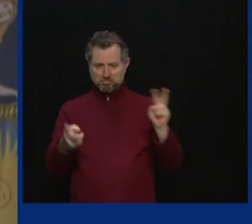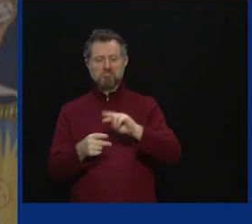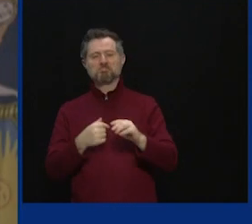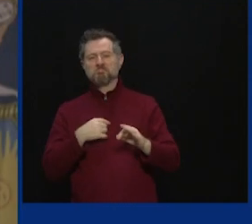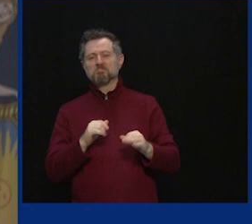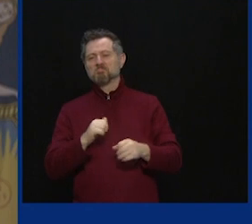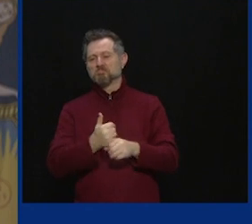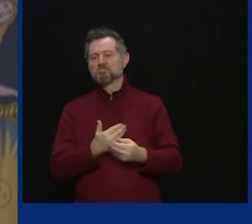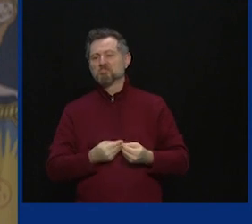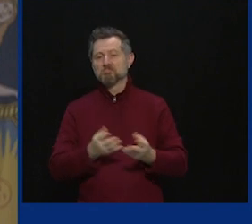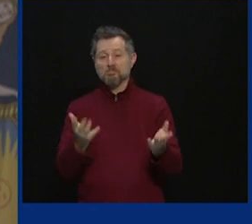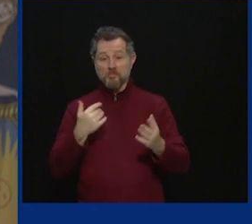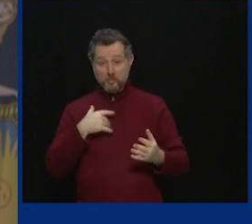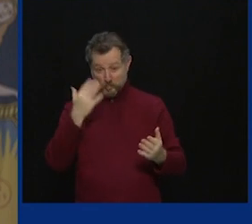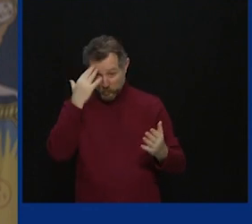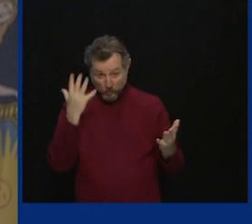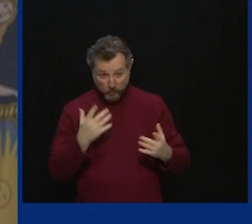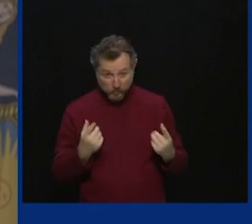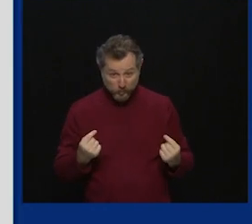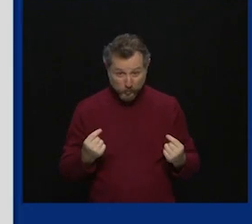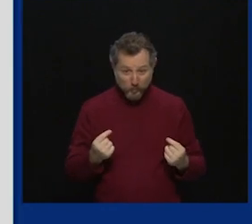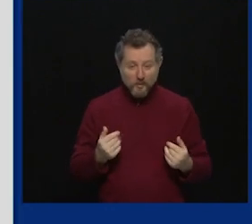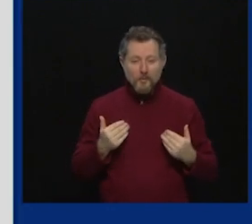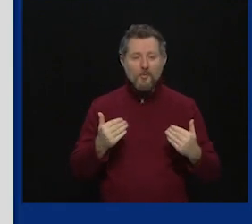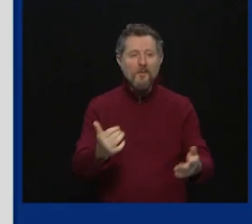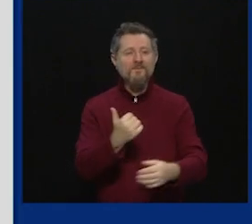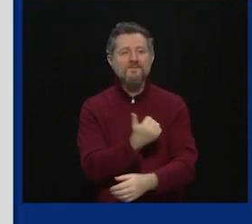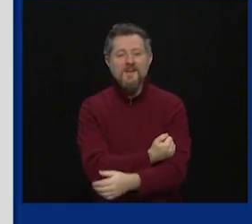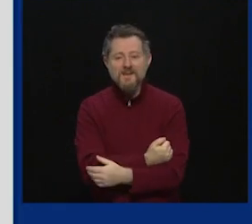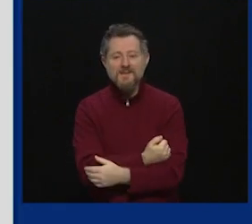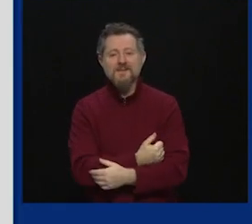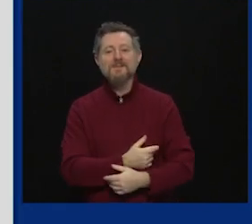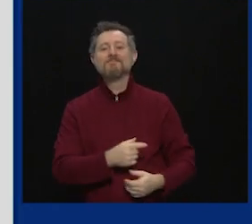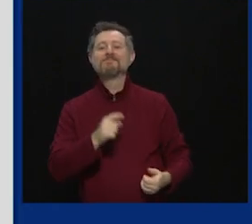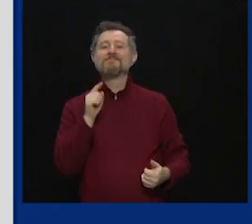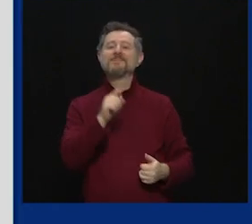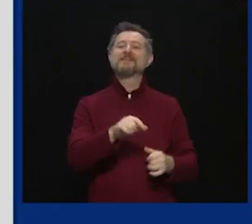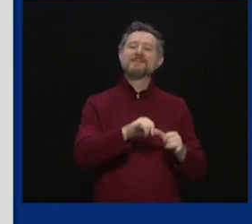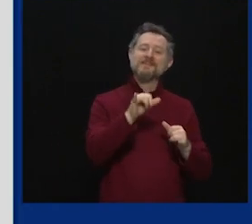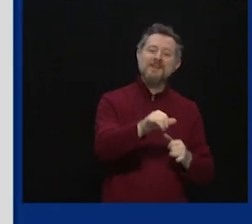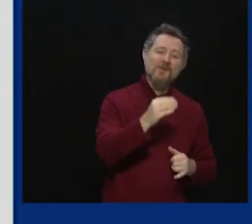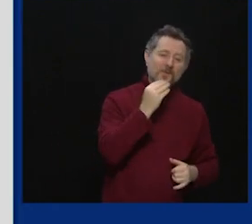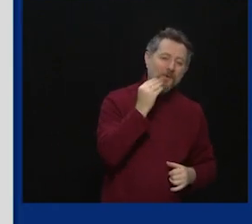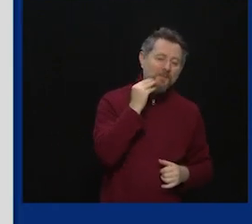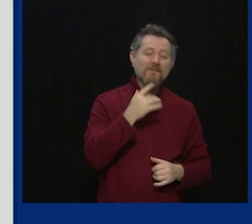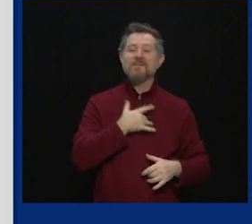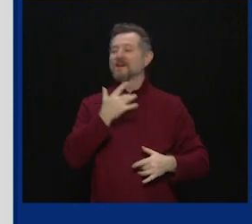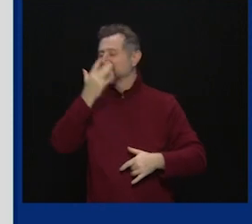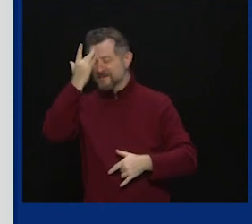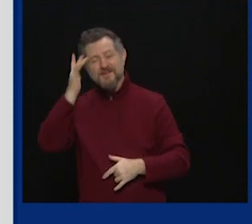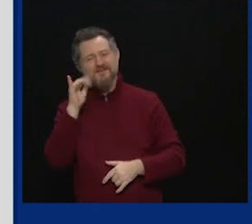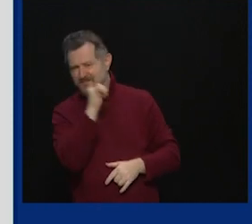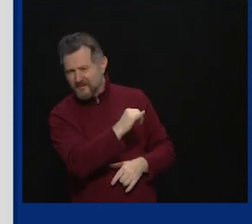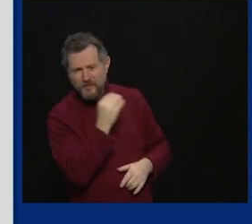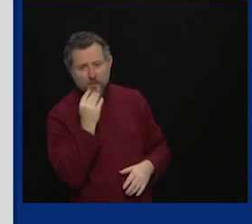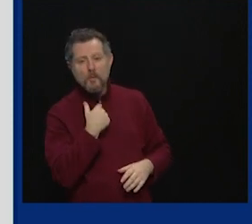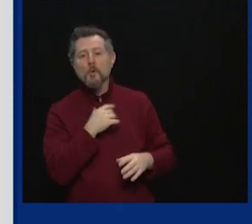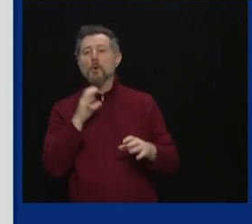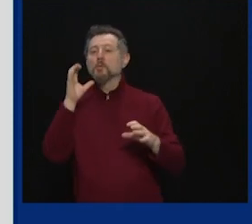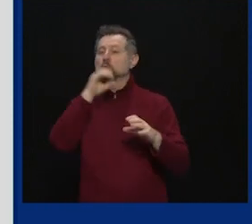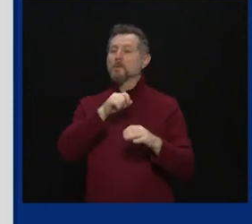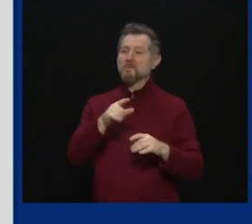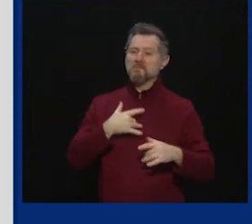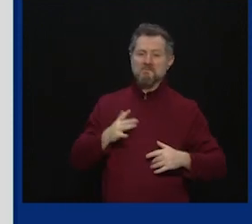do. Get vaccinated, get the booster, stay home when you're not feeling well, and don't assume you're protected because you've